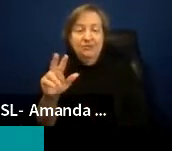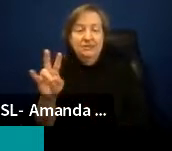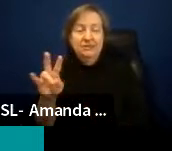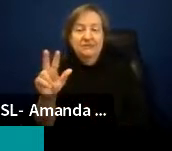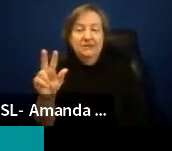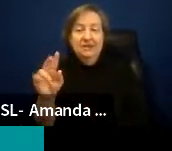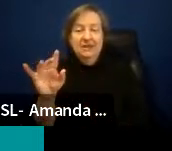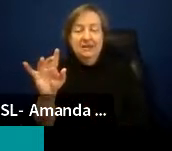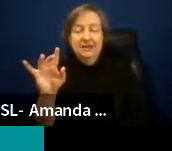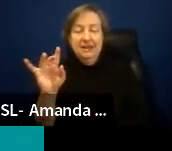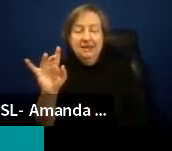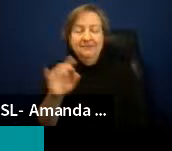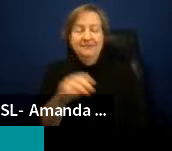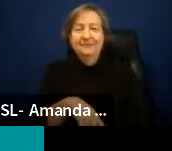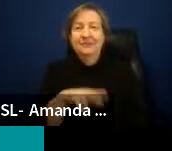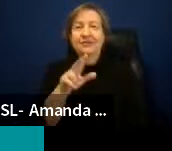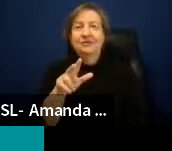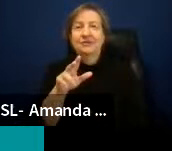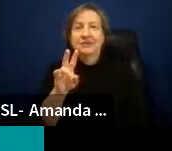823-5803-3783. Passcode is